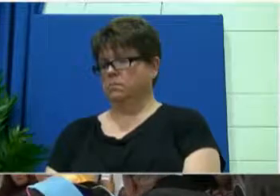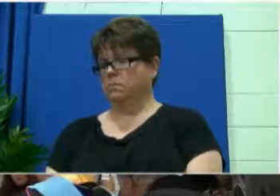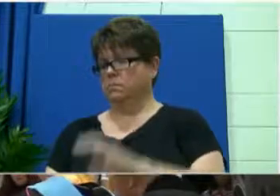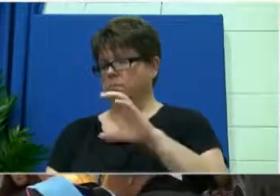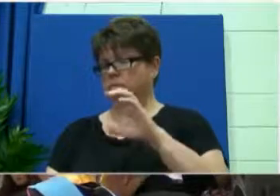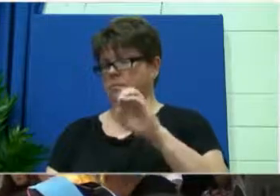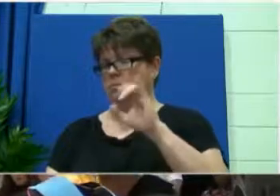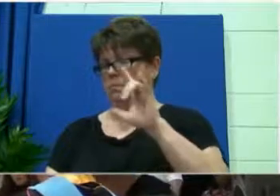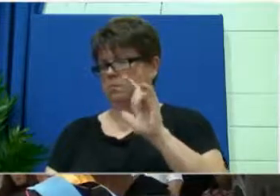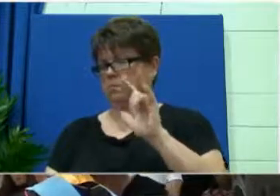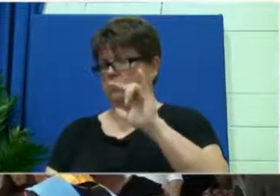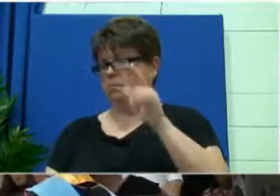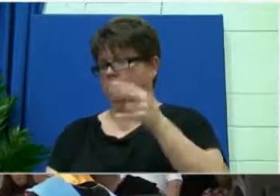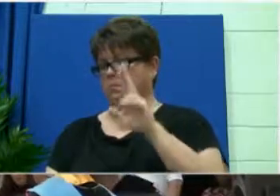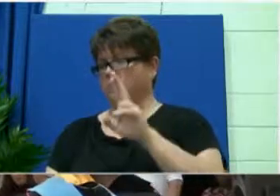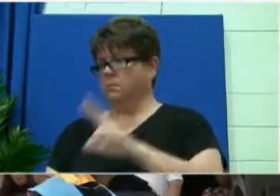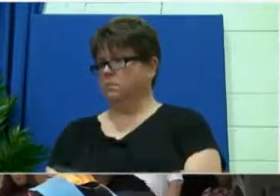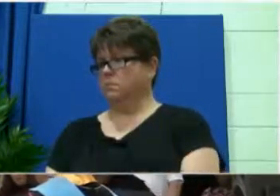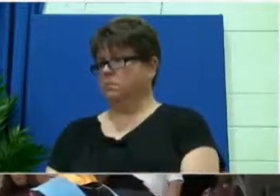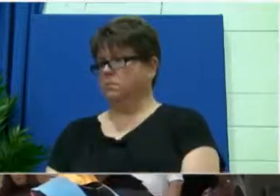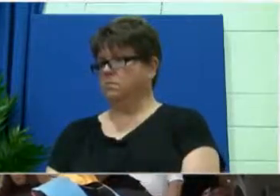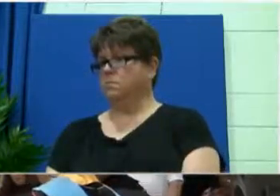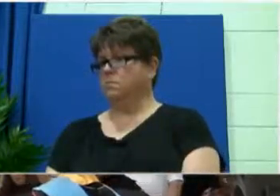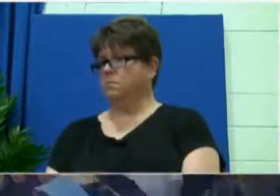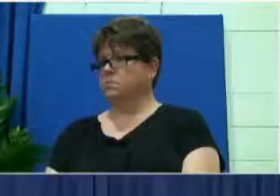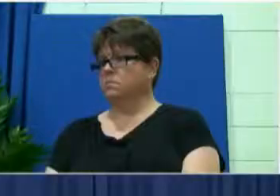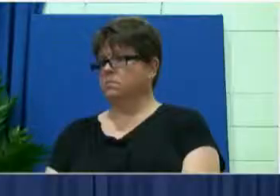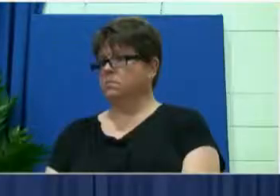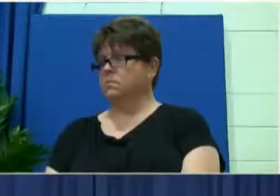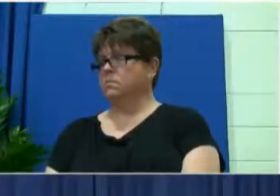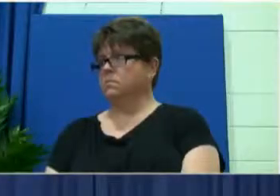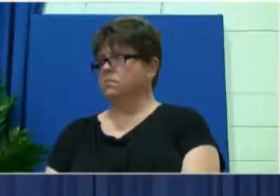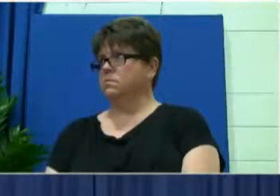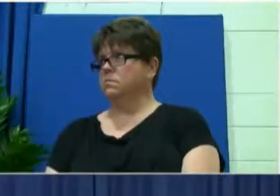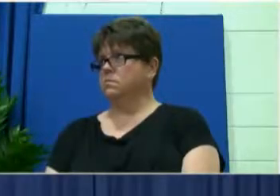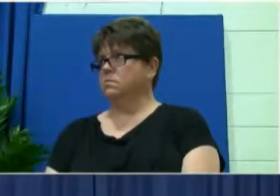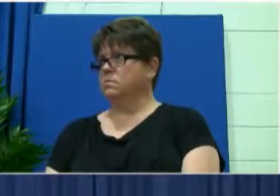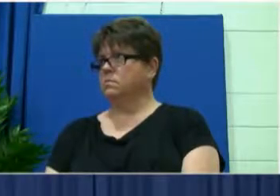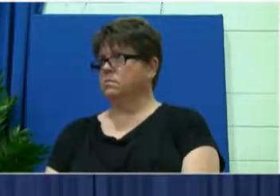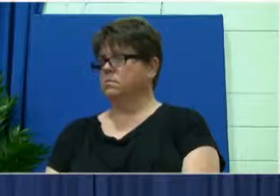Cecil Lee Jones, Jr., Certificate in Medical Billing and Coding.